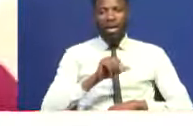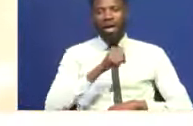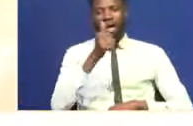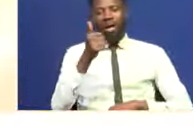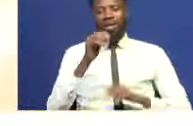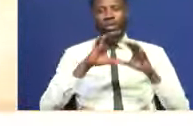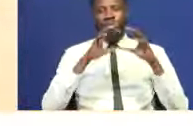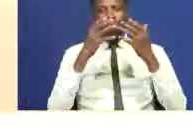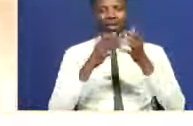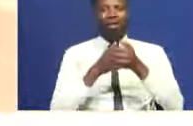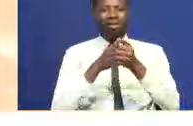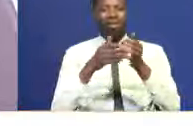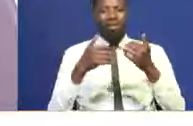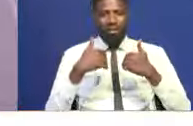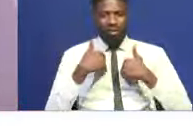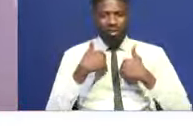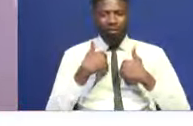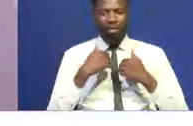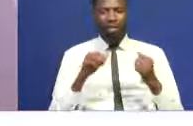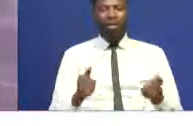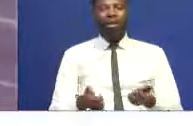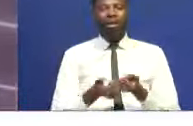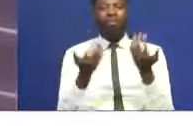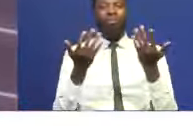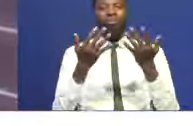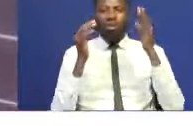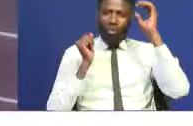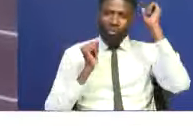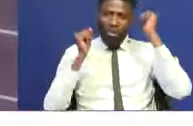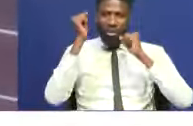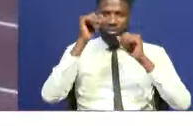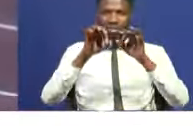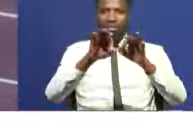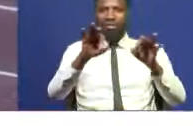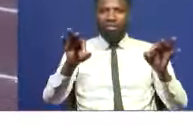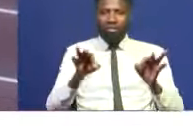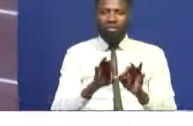event, which was held at the Ulinzi Sports Complex for the first time.